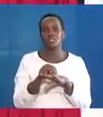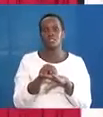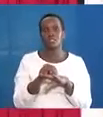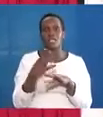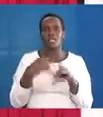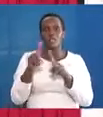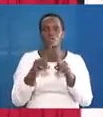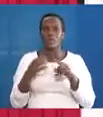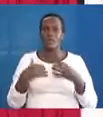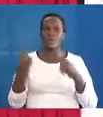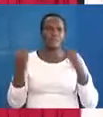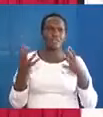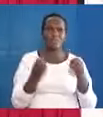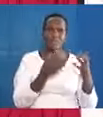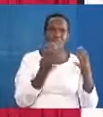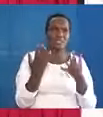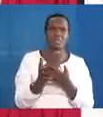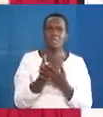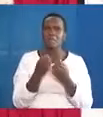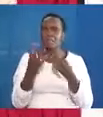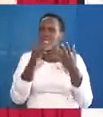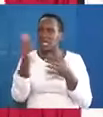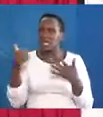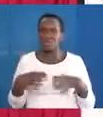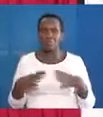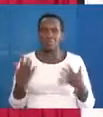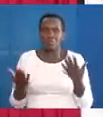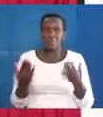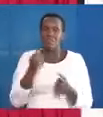Na kuna mengi ambayo labda wengine wangependa